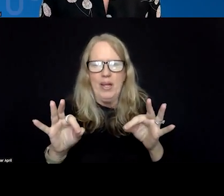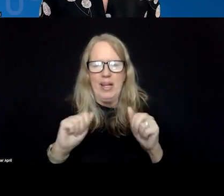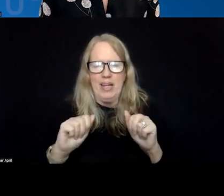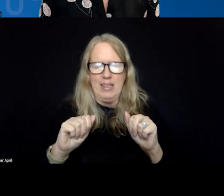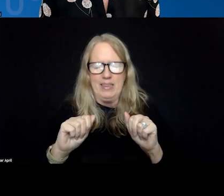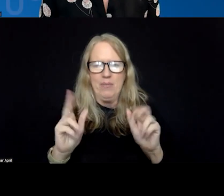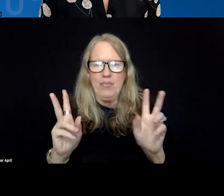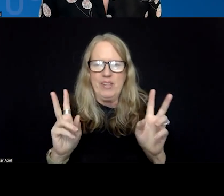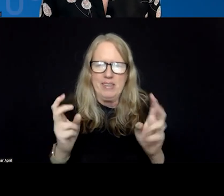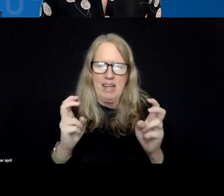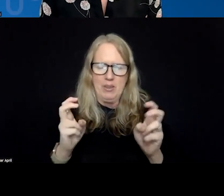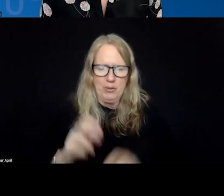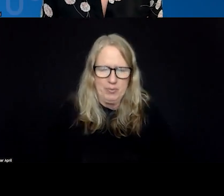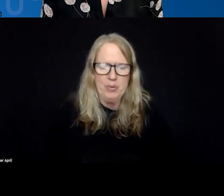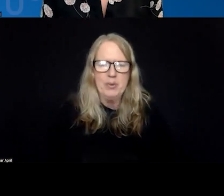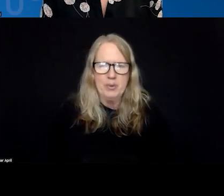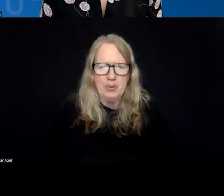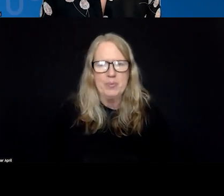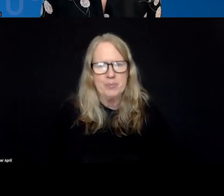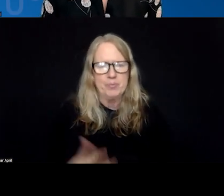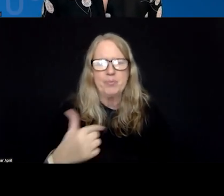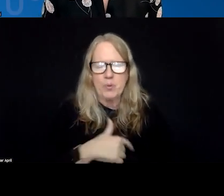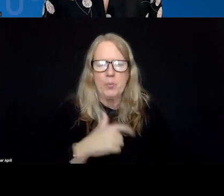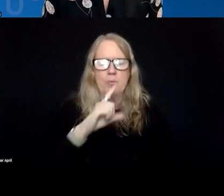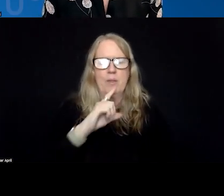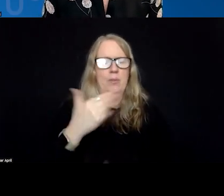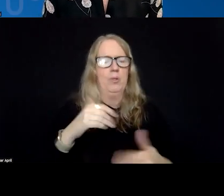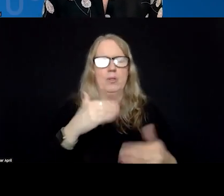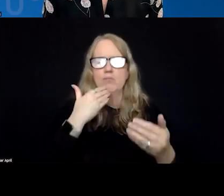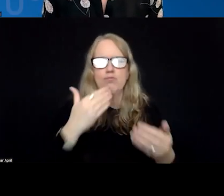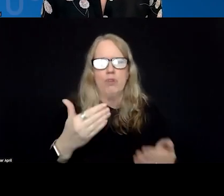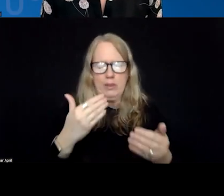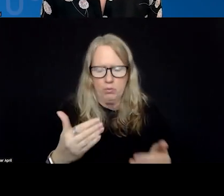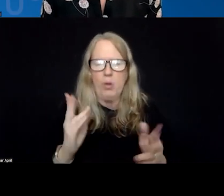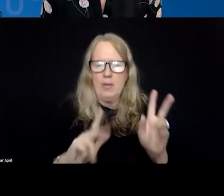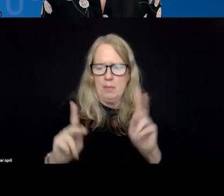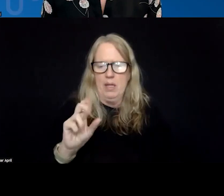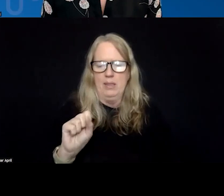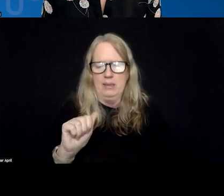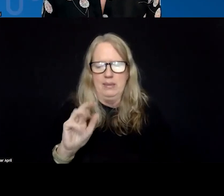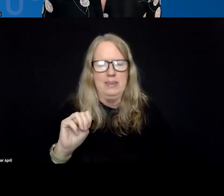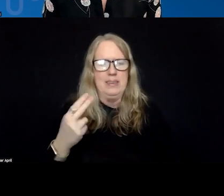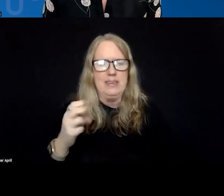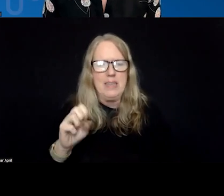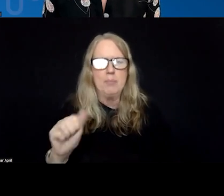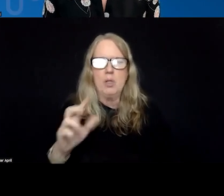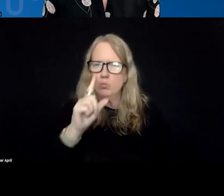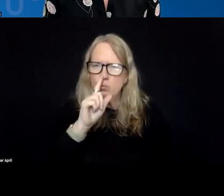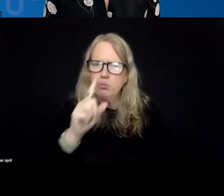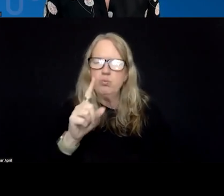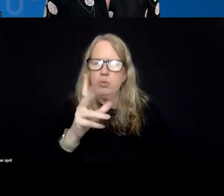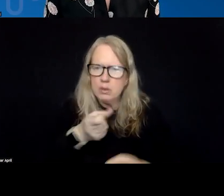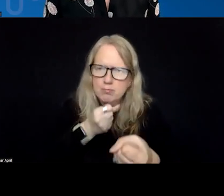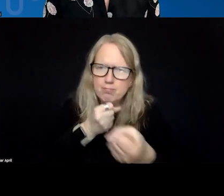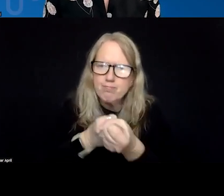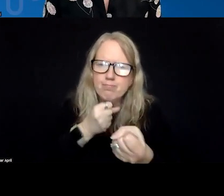title, we are extraordinarily grateful to the folks at SAMHSA for leaning in partnership in a